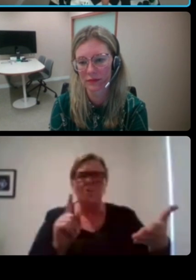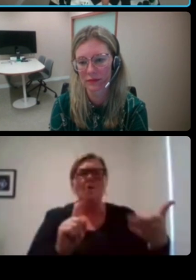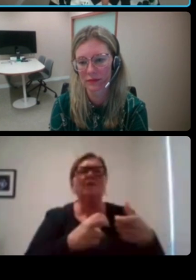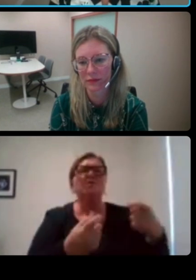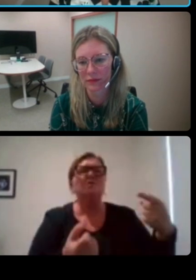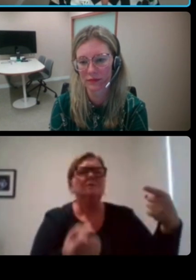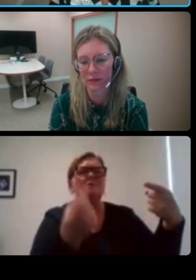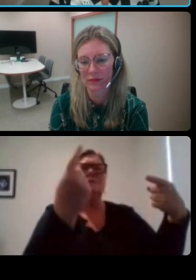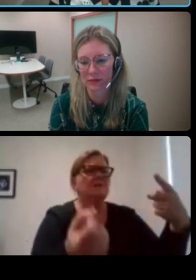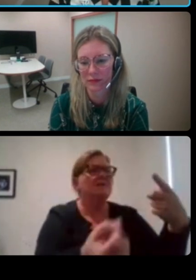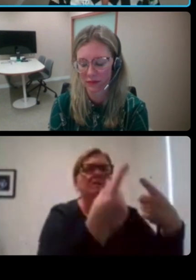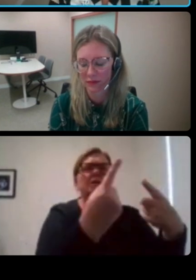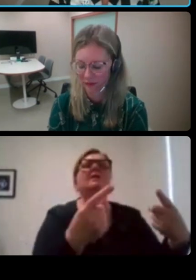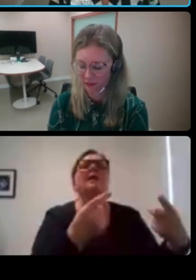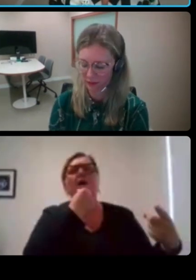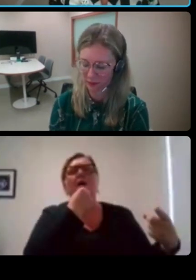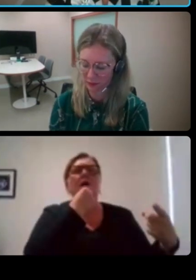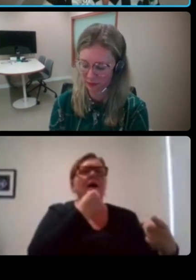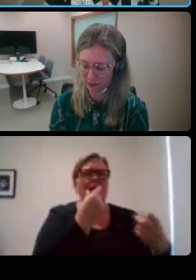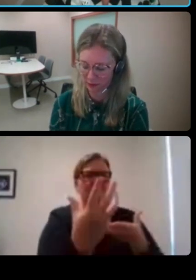how we can make sure that they're